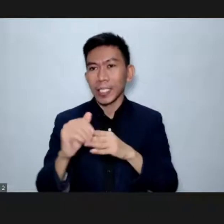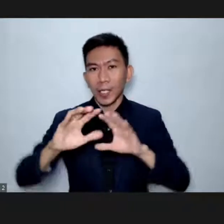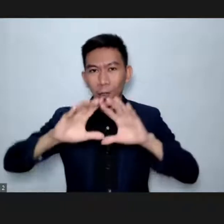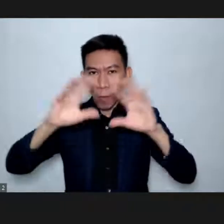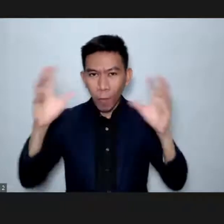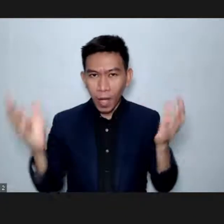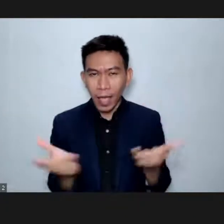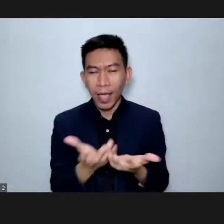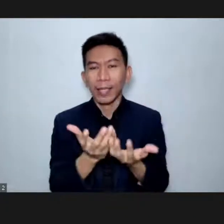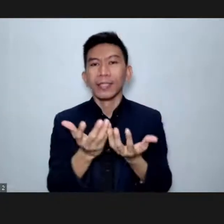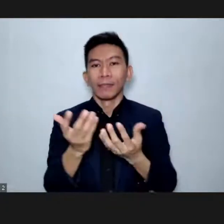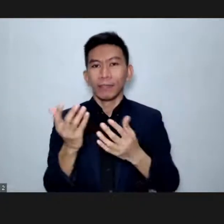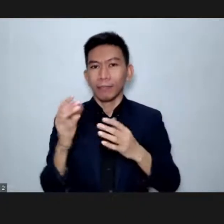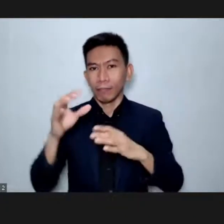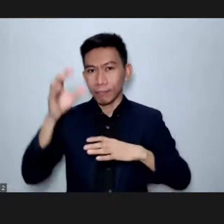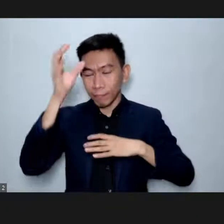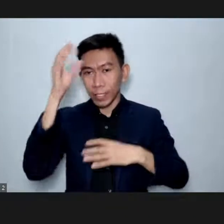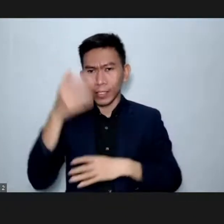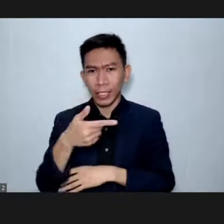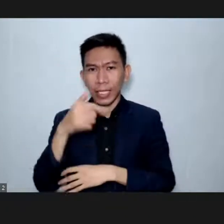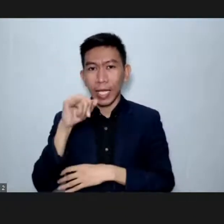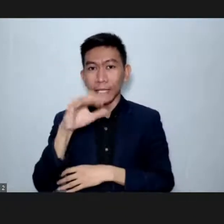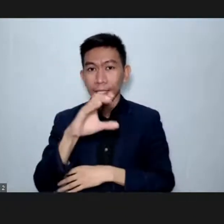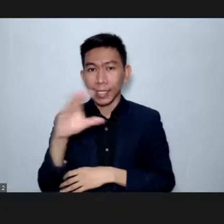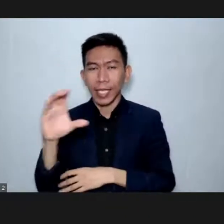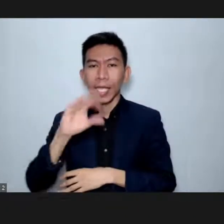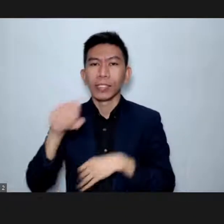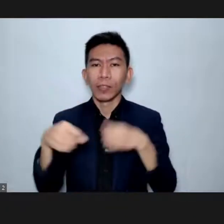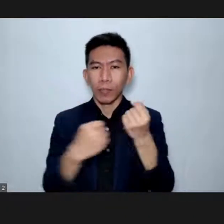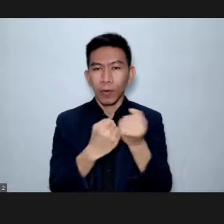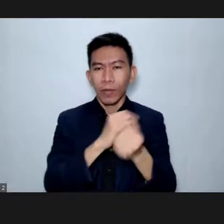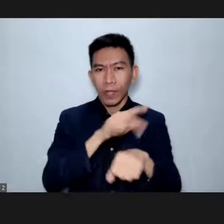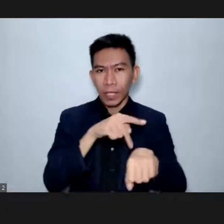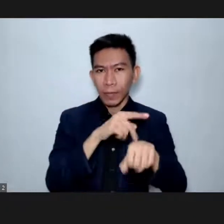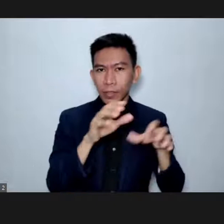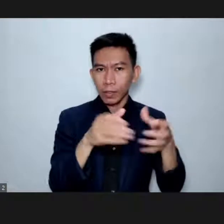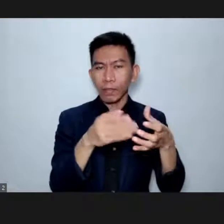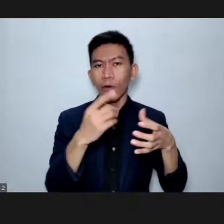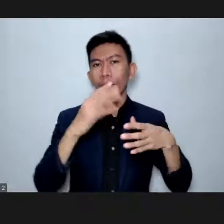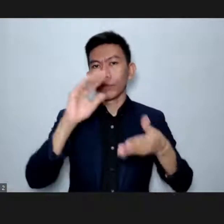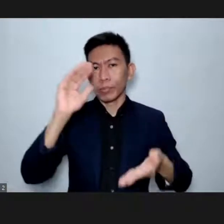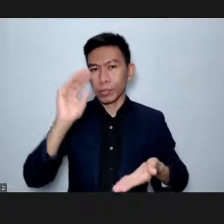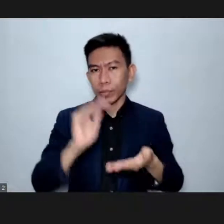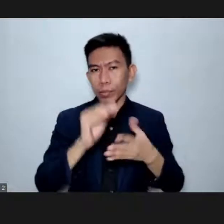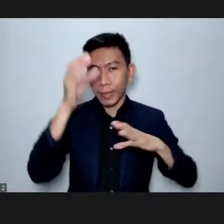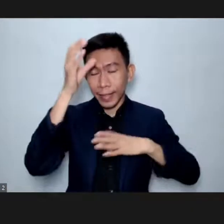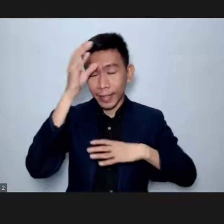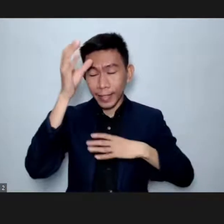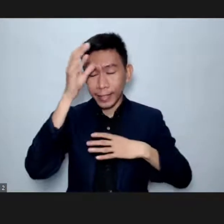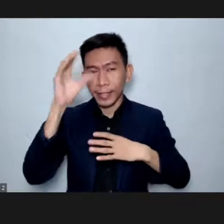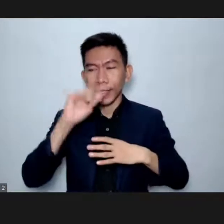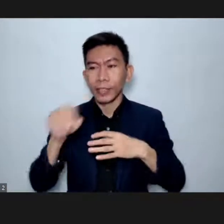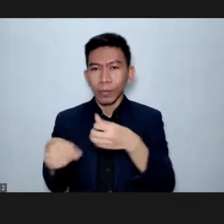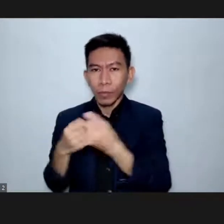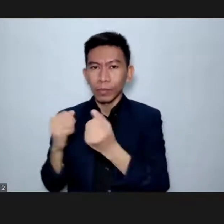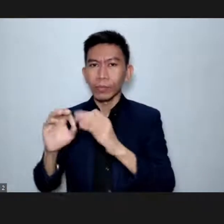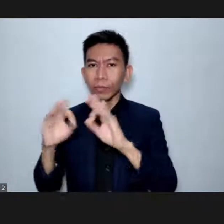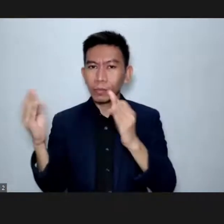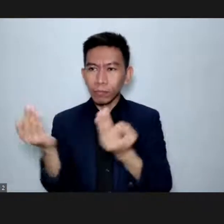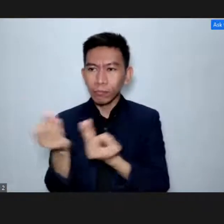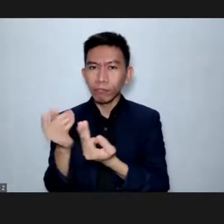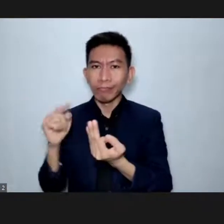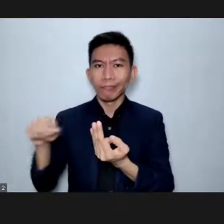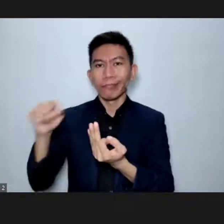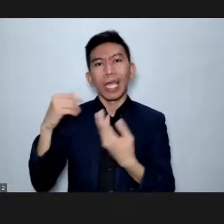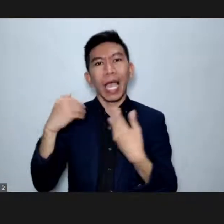GICC, and supporting the Philippines team in fighting cancer and supporting families of those living with cancer is